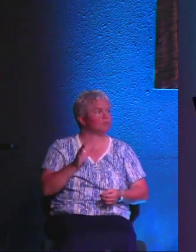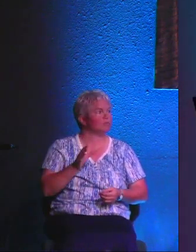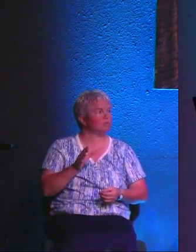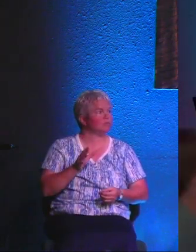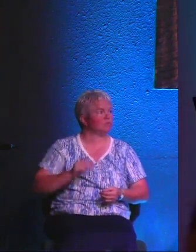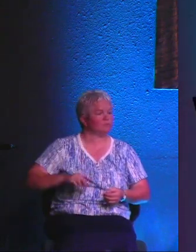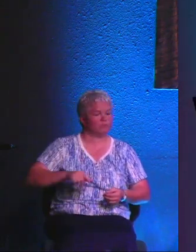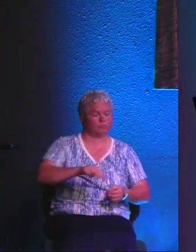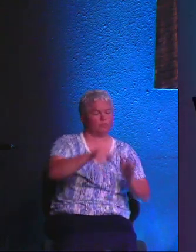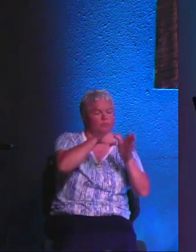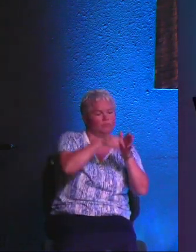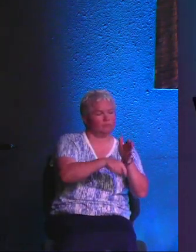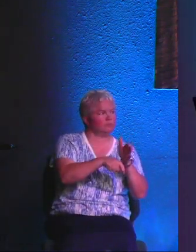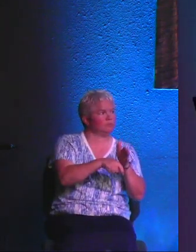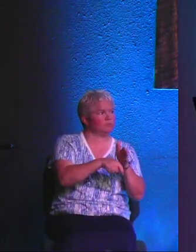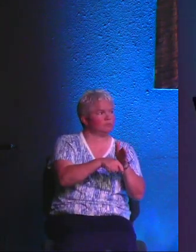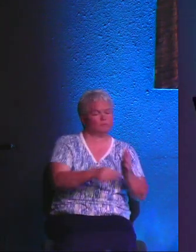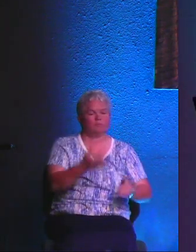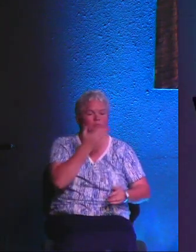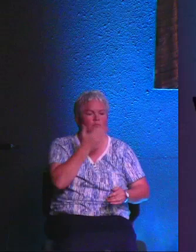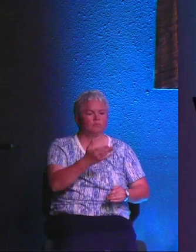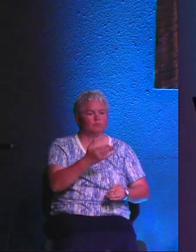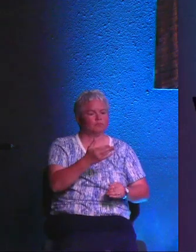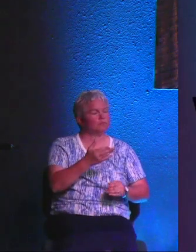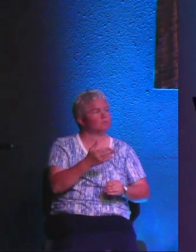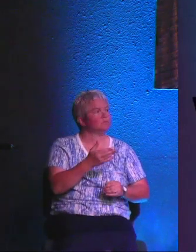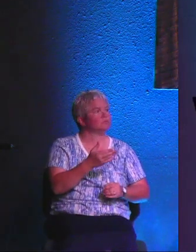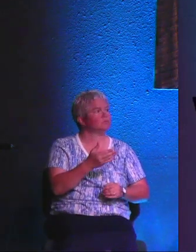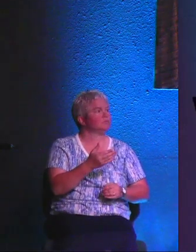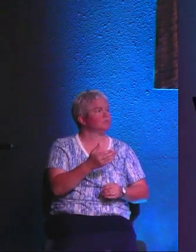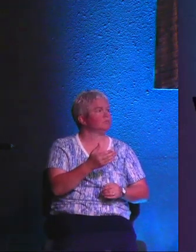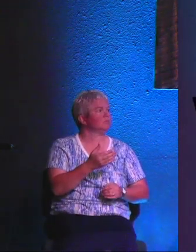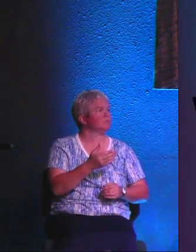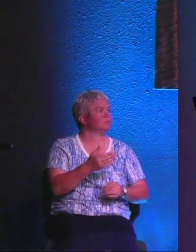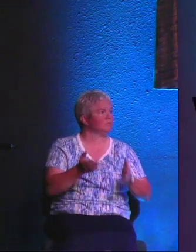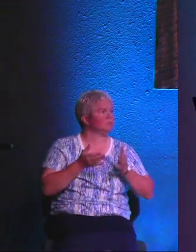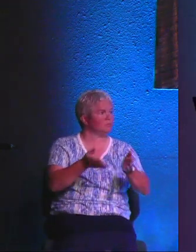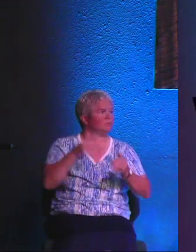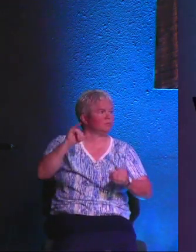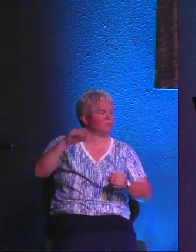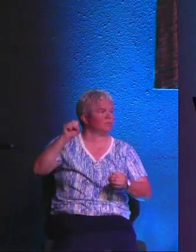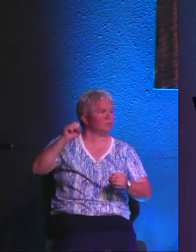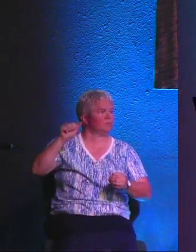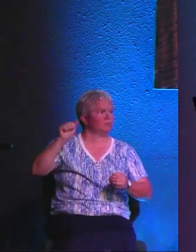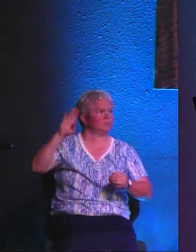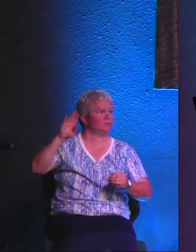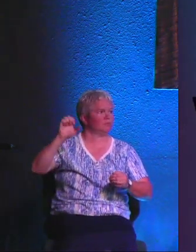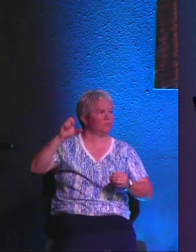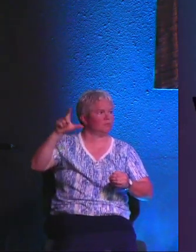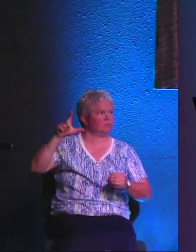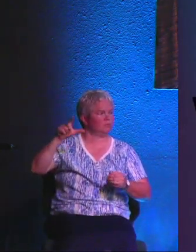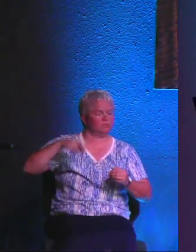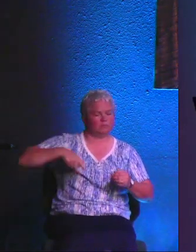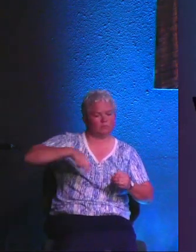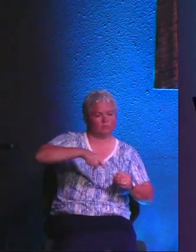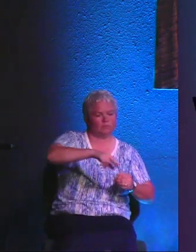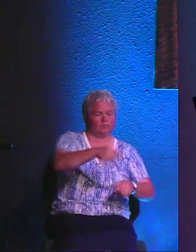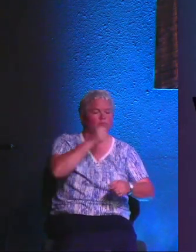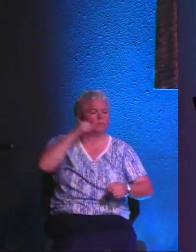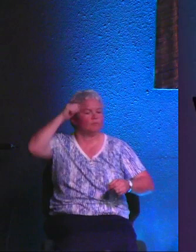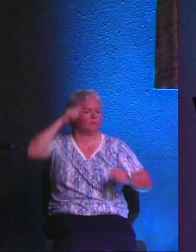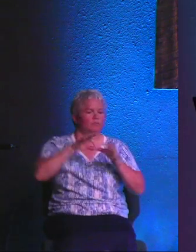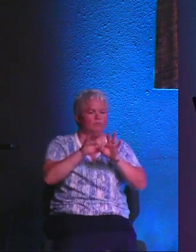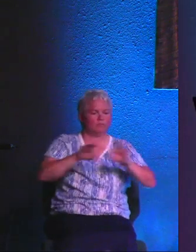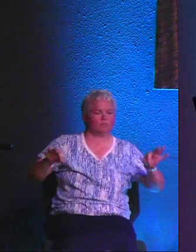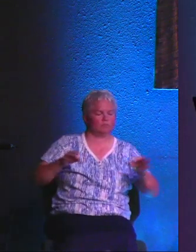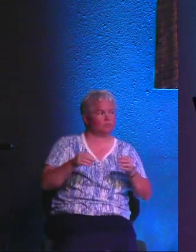So I'm going to go a little deeper. Ethel, thank you. A few years ago, there was an 18-year-old girl that stepped into the Adult and Teen